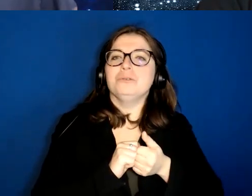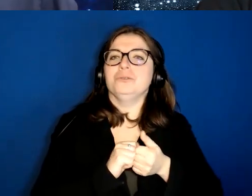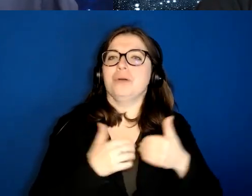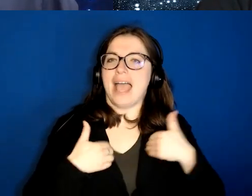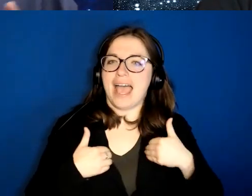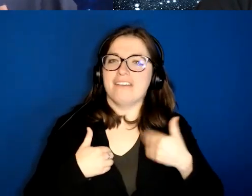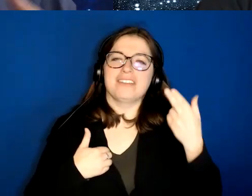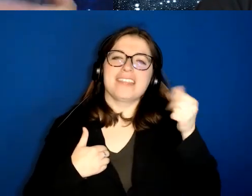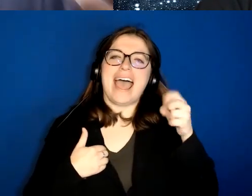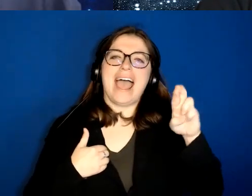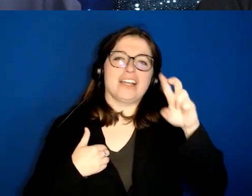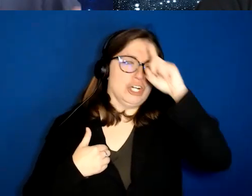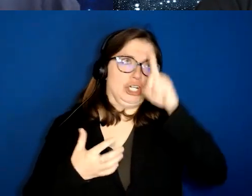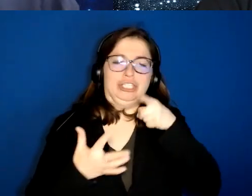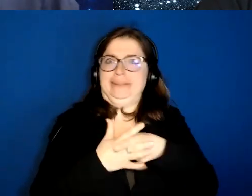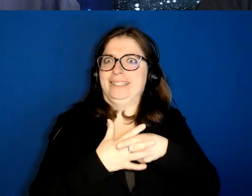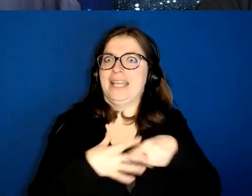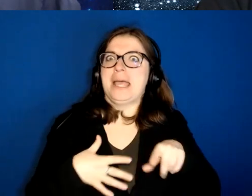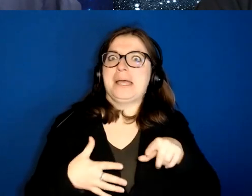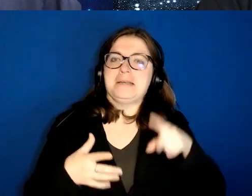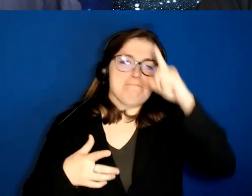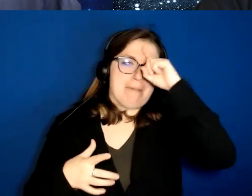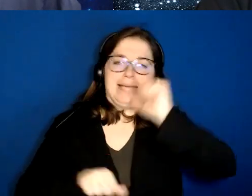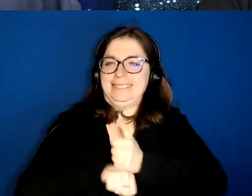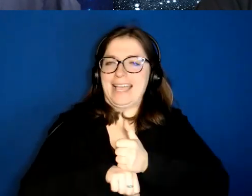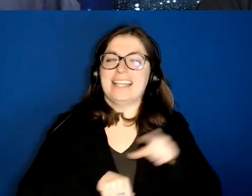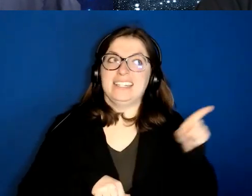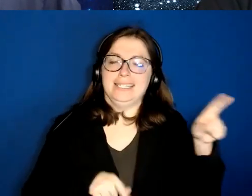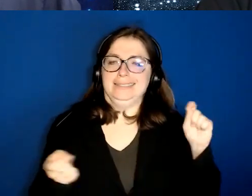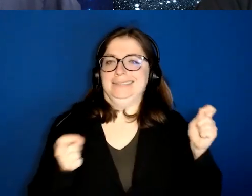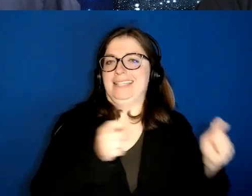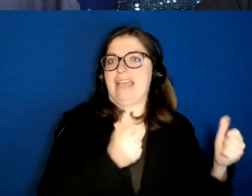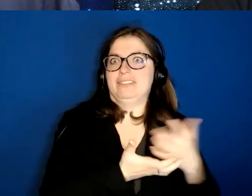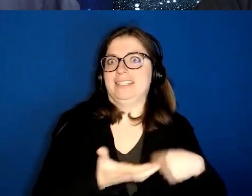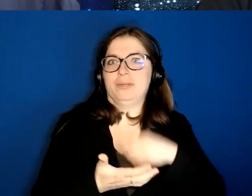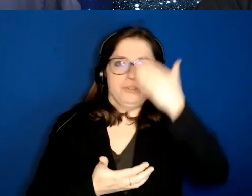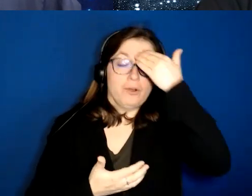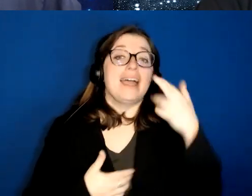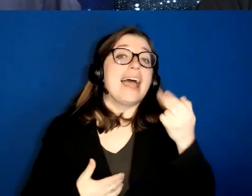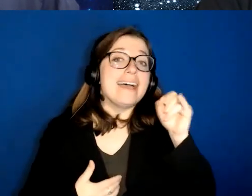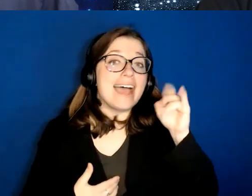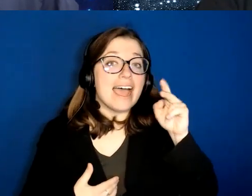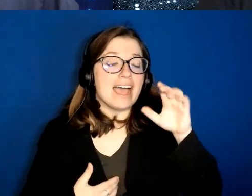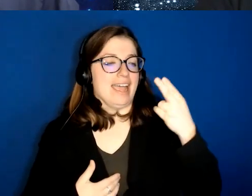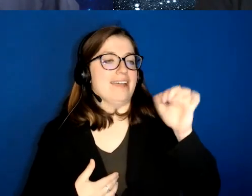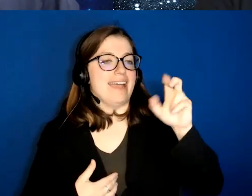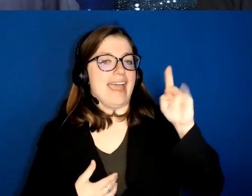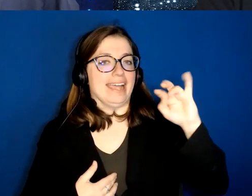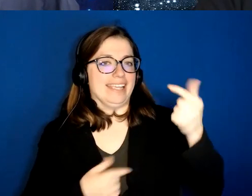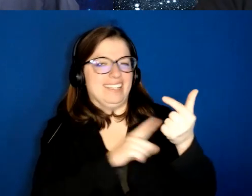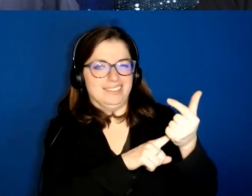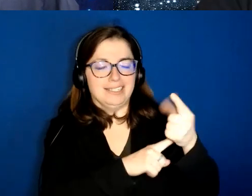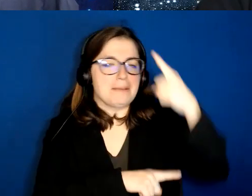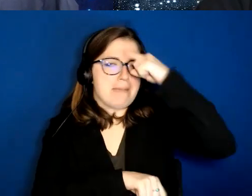You know, he has reiterated the thing that we know: hacking is a mindset, not a tool set. And